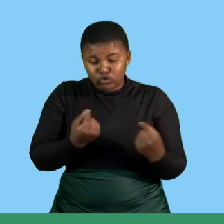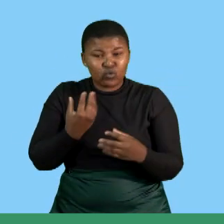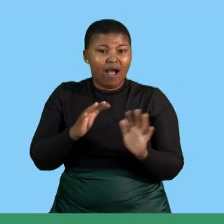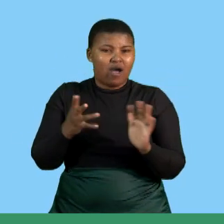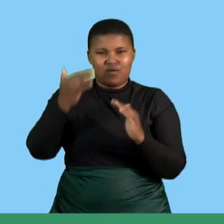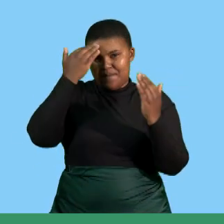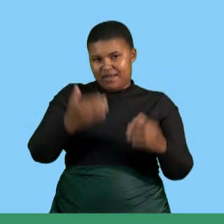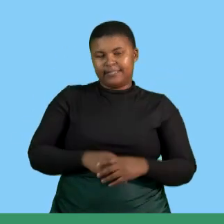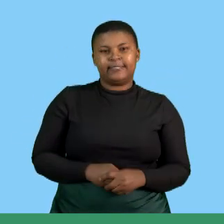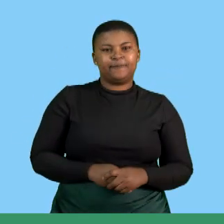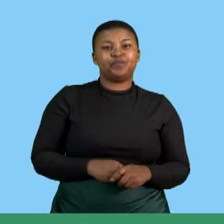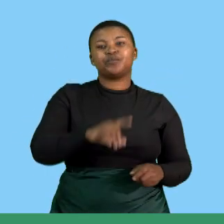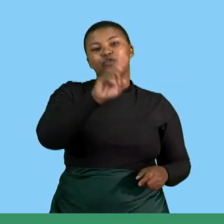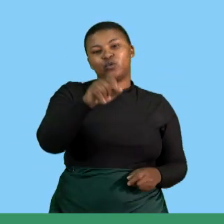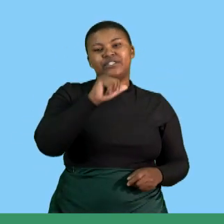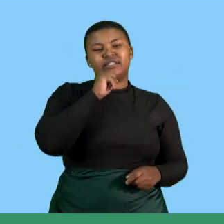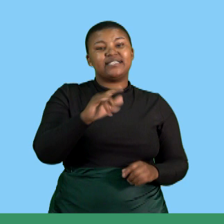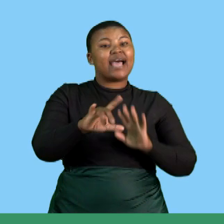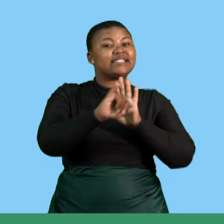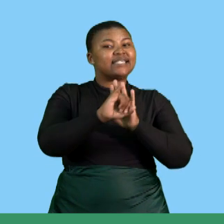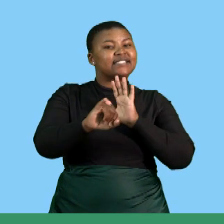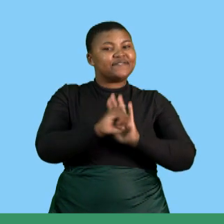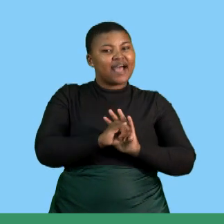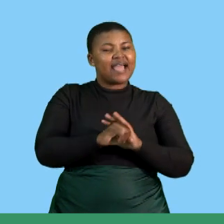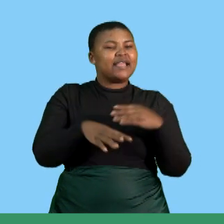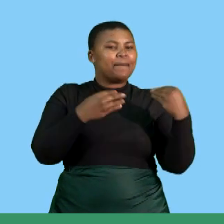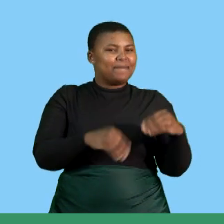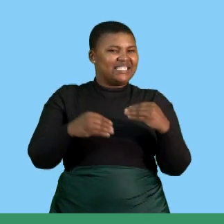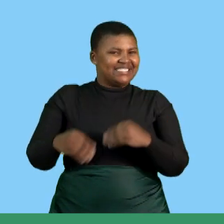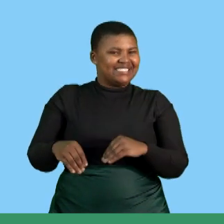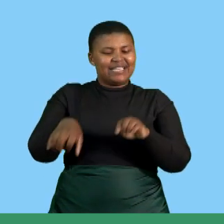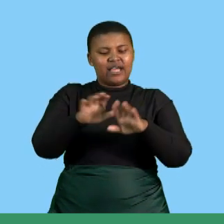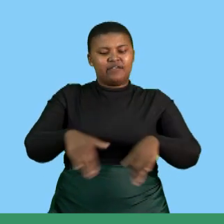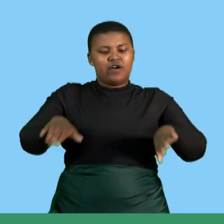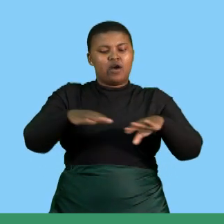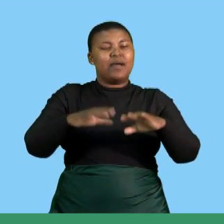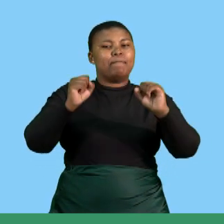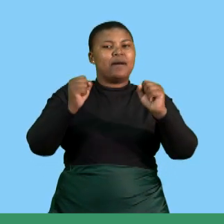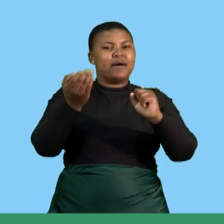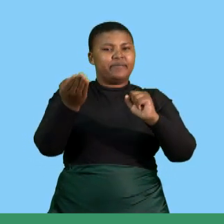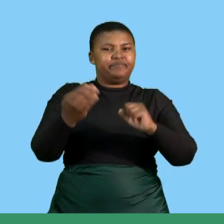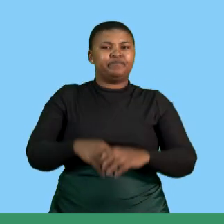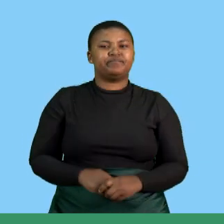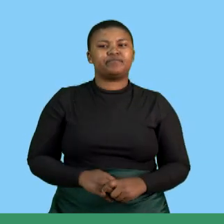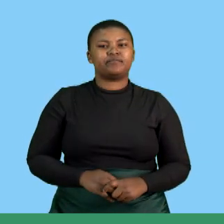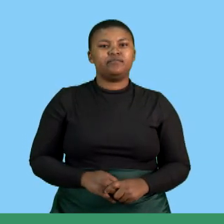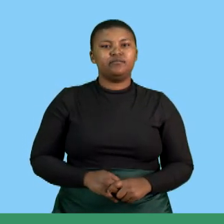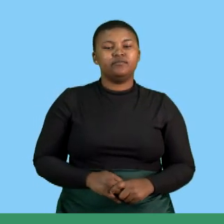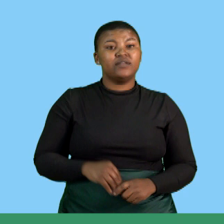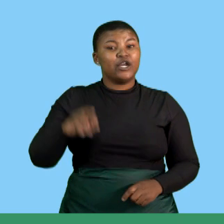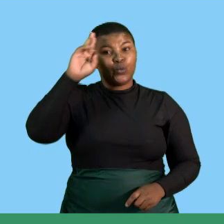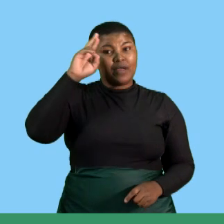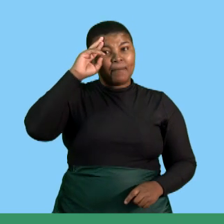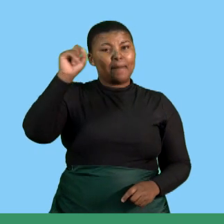Now the question asks, identify the business environment addressed in the scenario. Now when we refer back